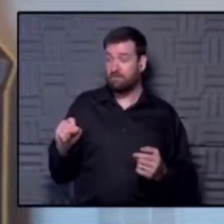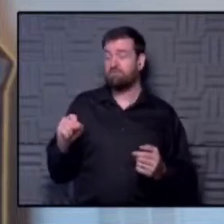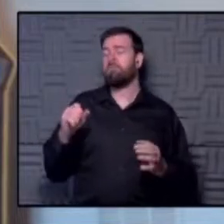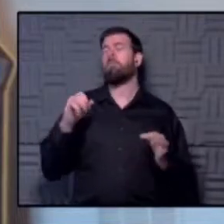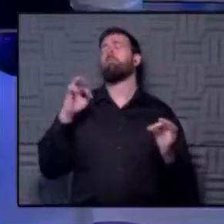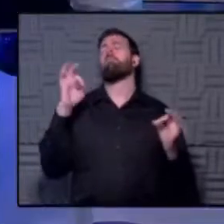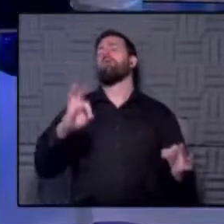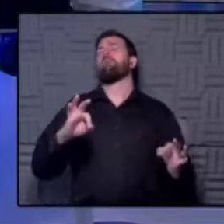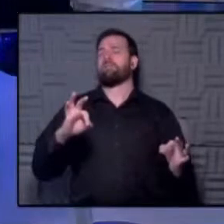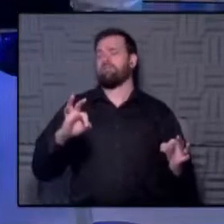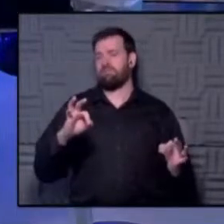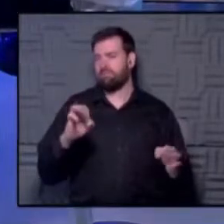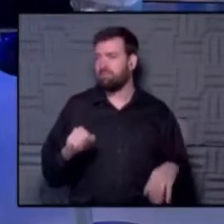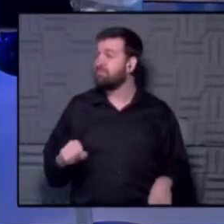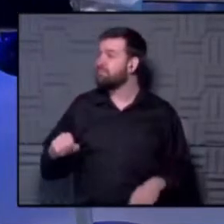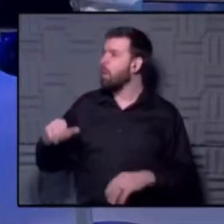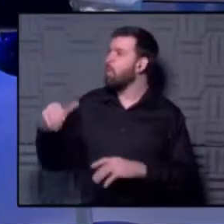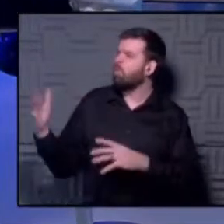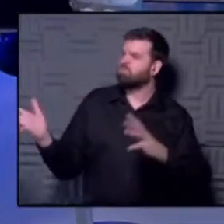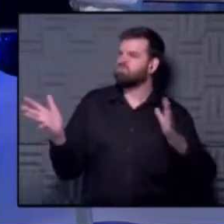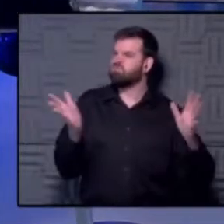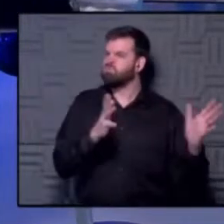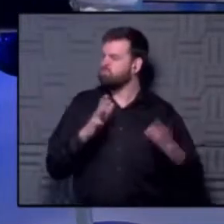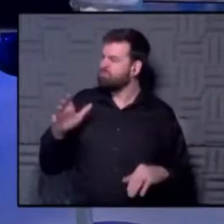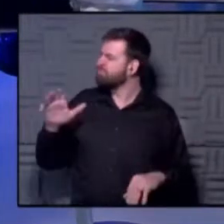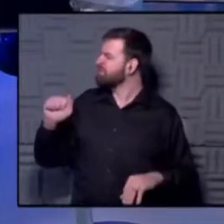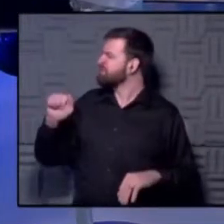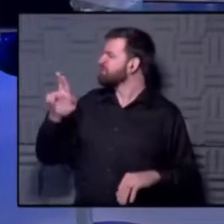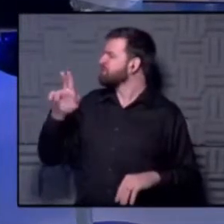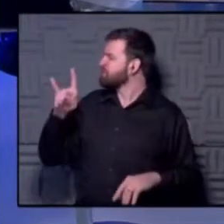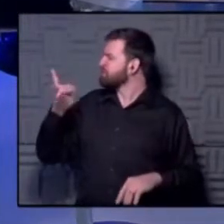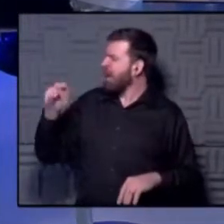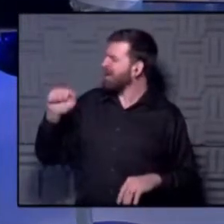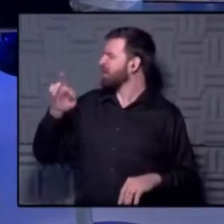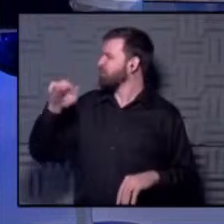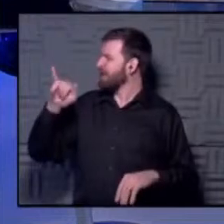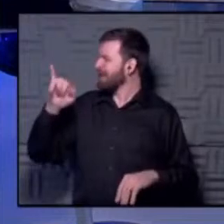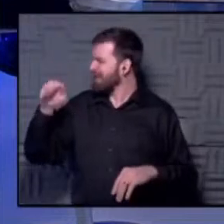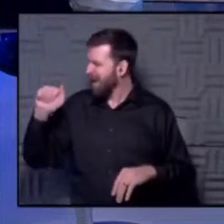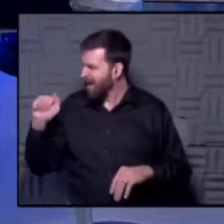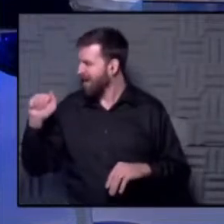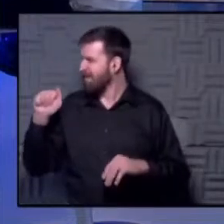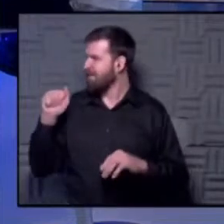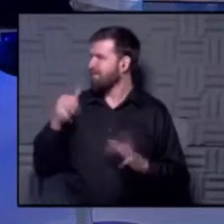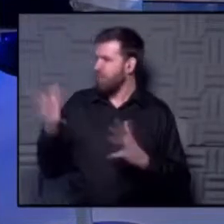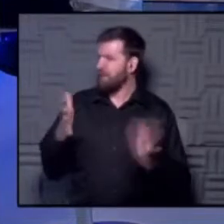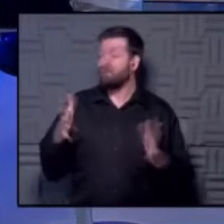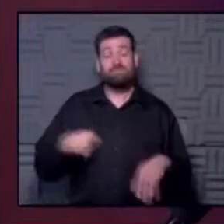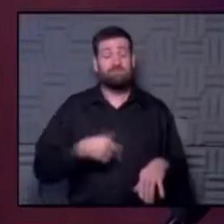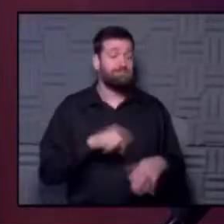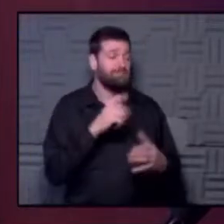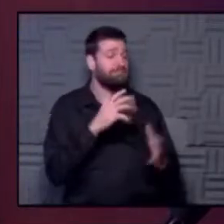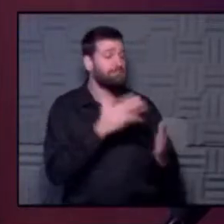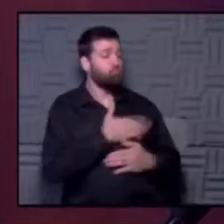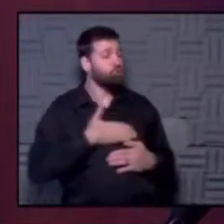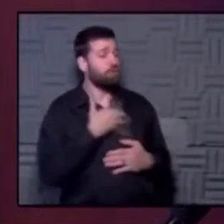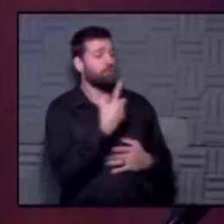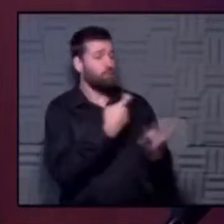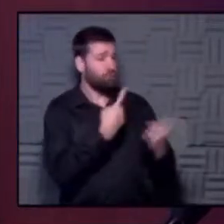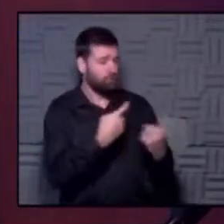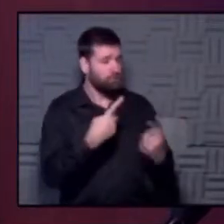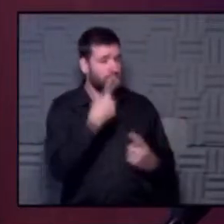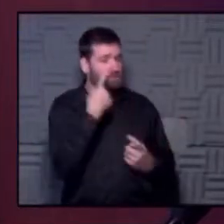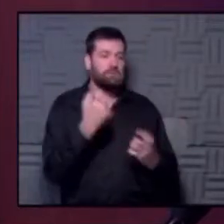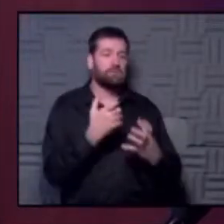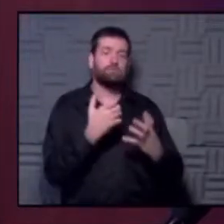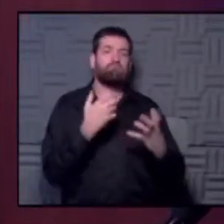perfect. Yep. The wind Saudi blows. Arabia. The wind blows. Wind, that's right. Yeah. I appreciate the question because